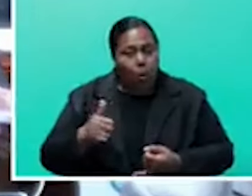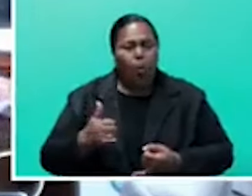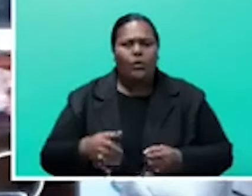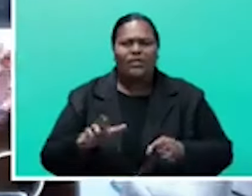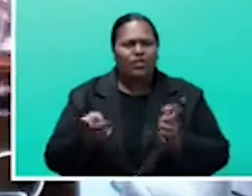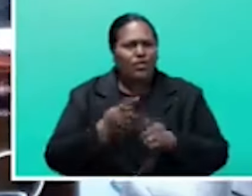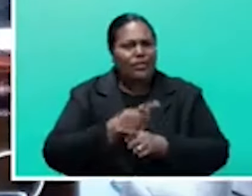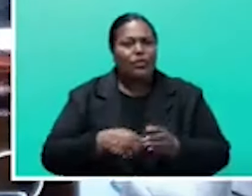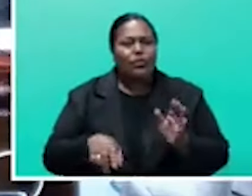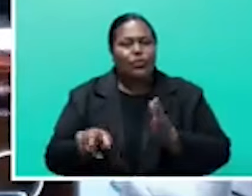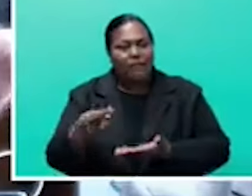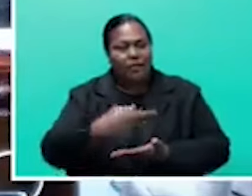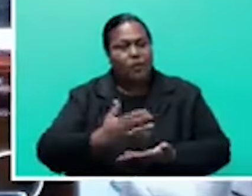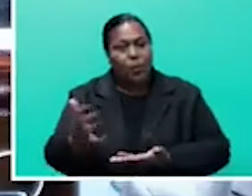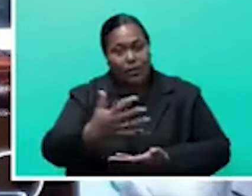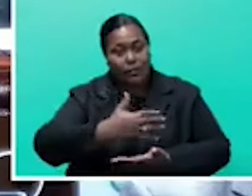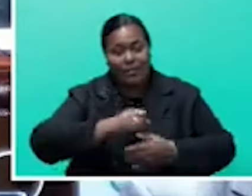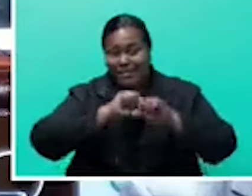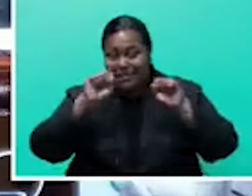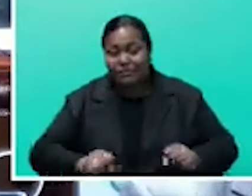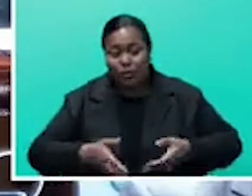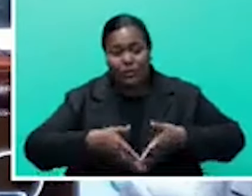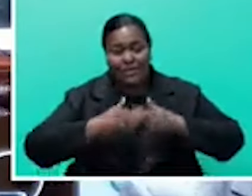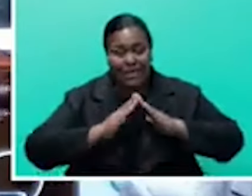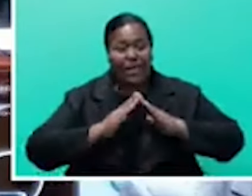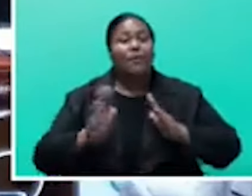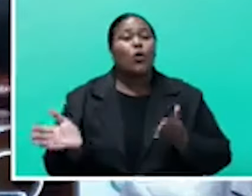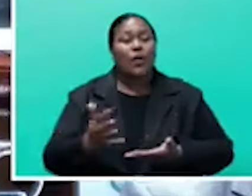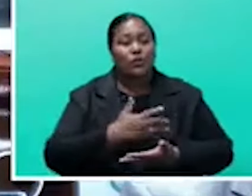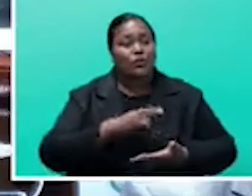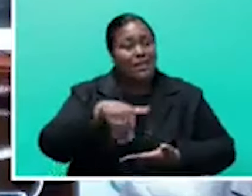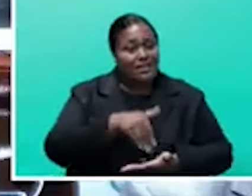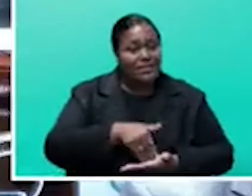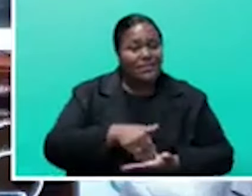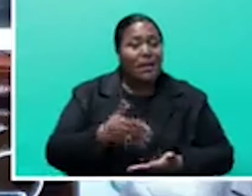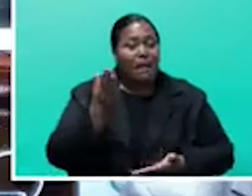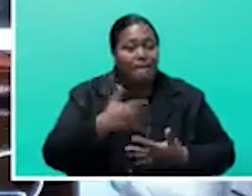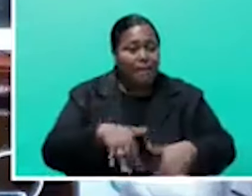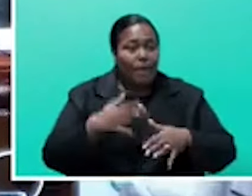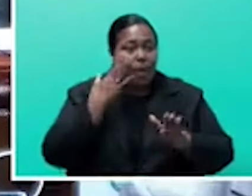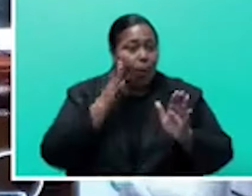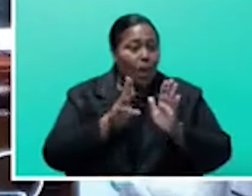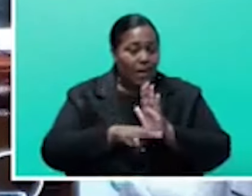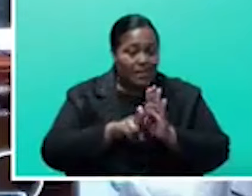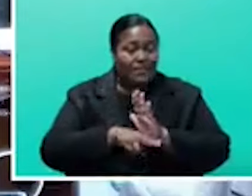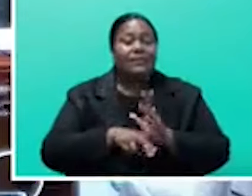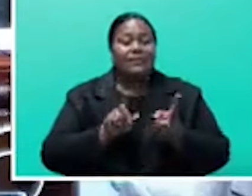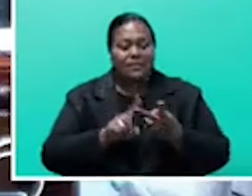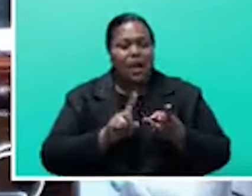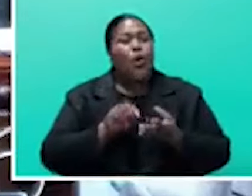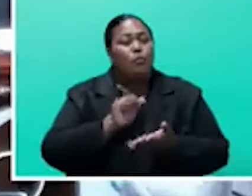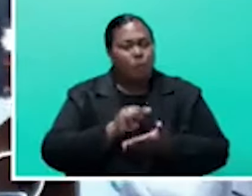systems, setting up convenient collection centers, public awareness campaigns, proper debt